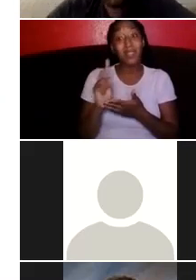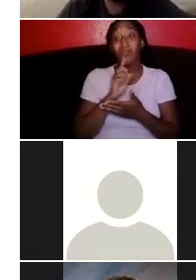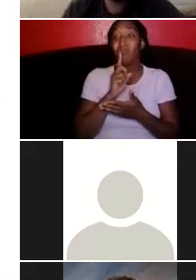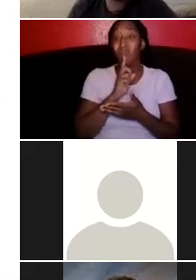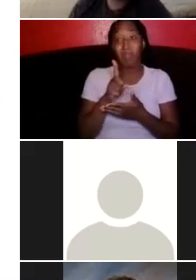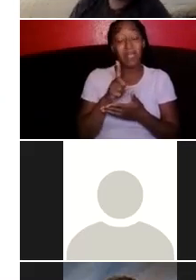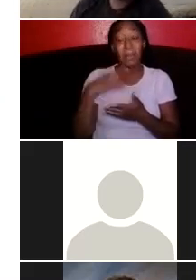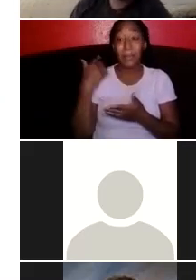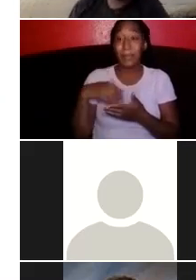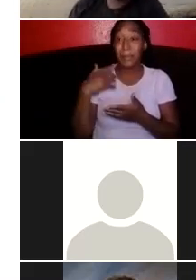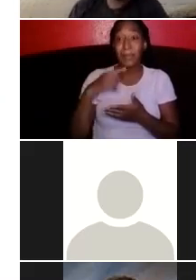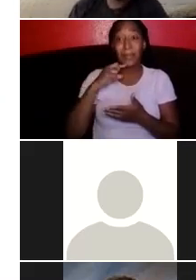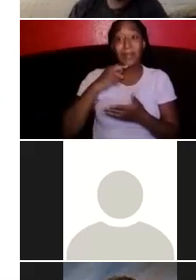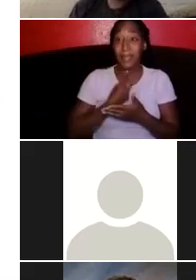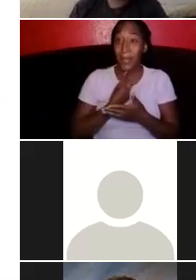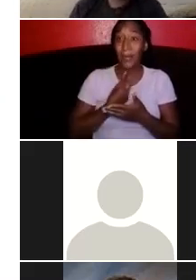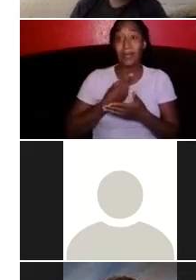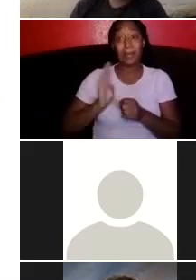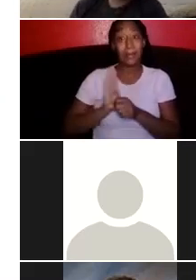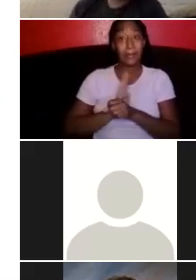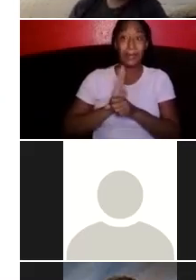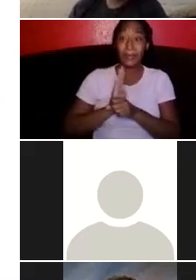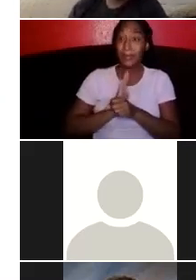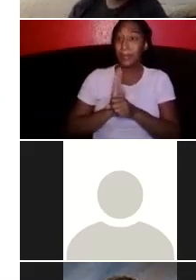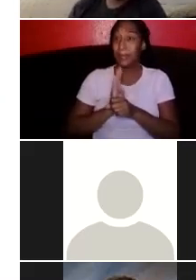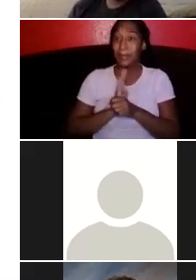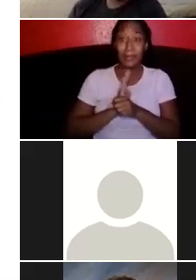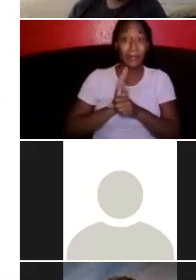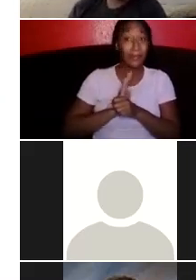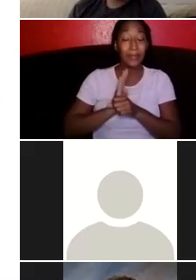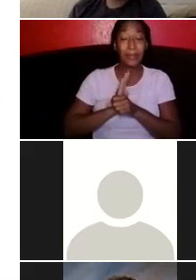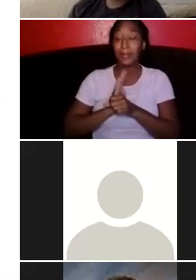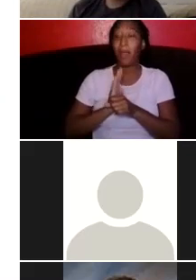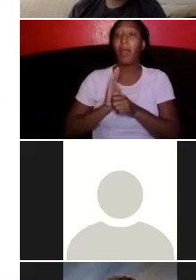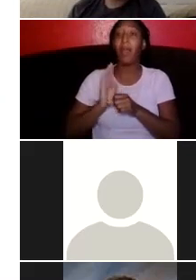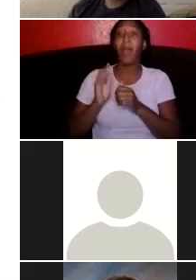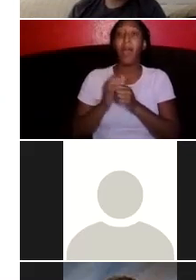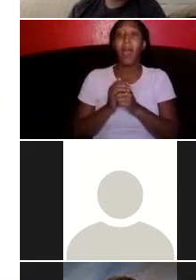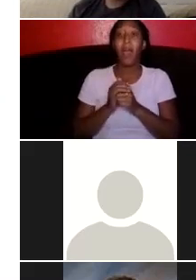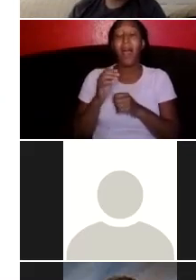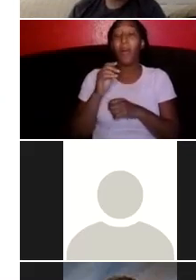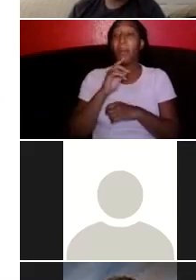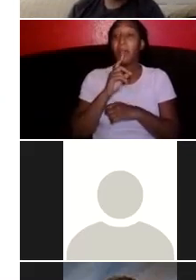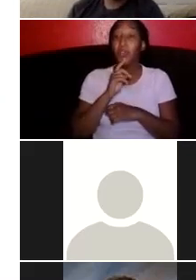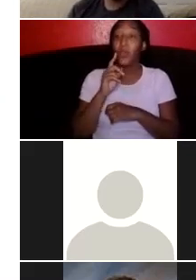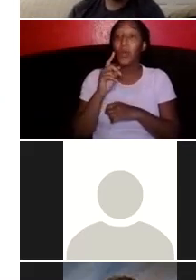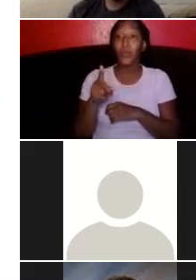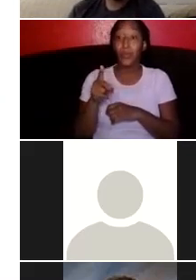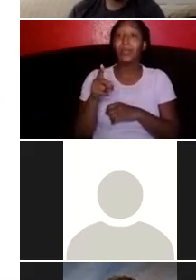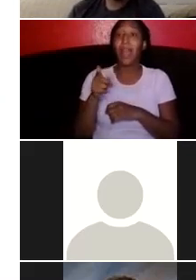I'm trying to do this in a way that is, so that we can get through what we need to. All right.